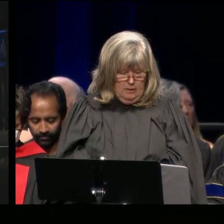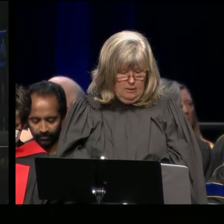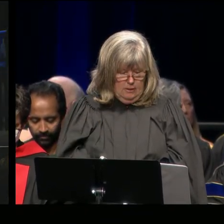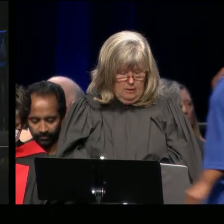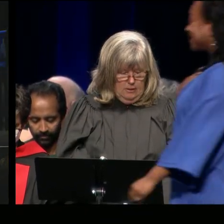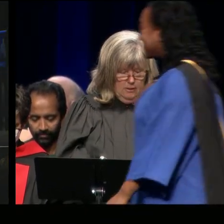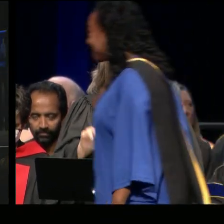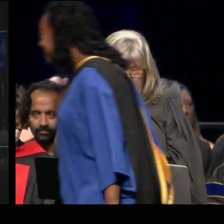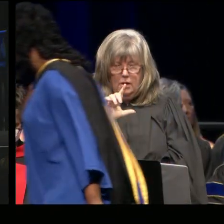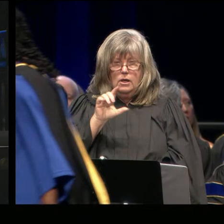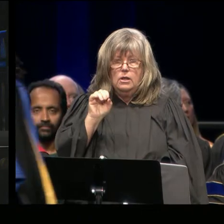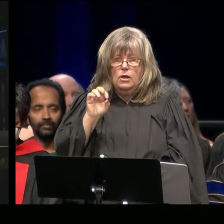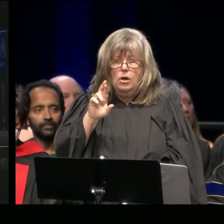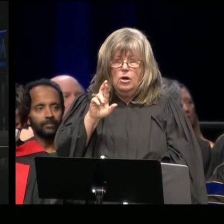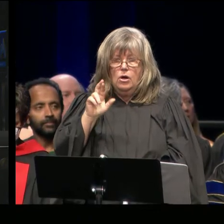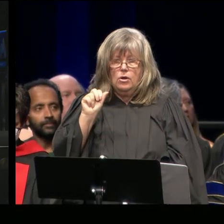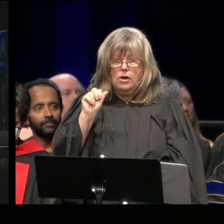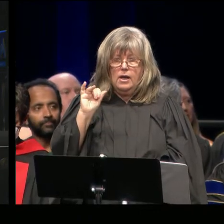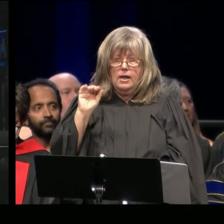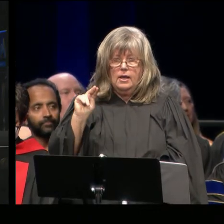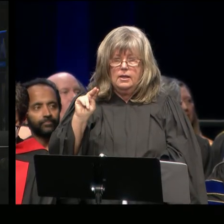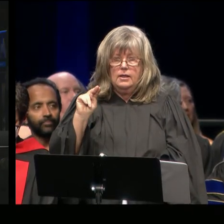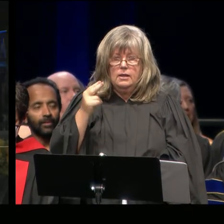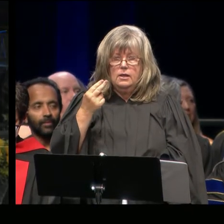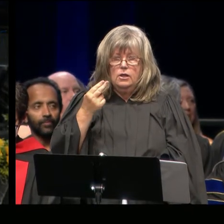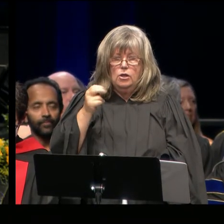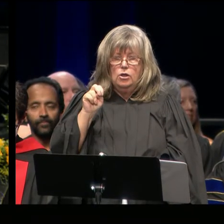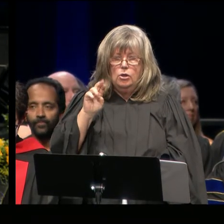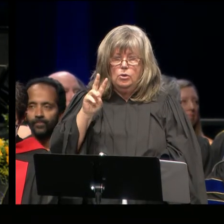Lorraine Hewitt, with distinction.